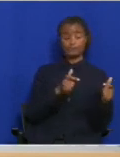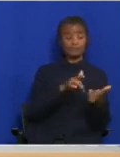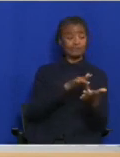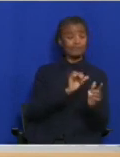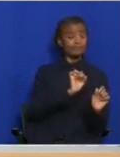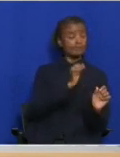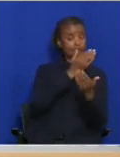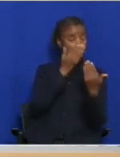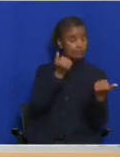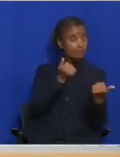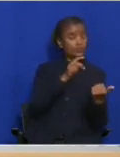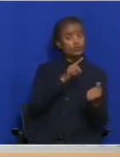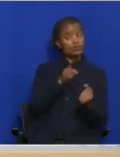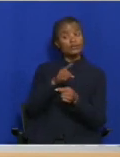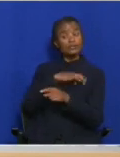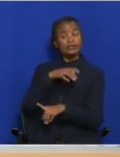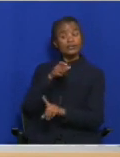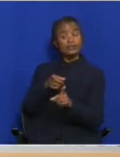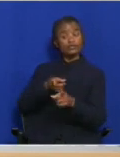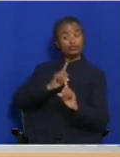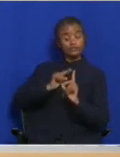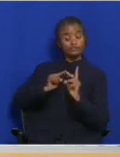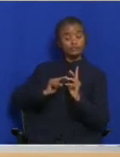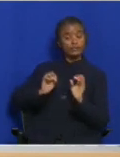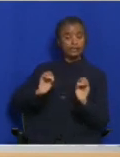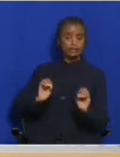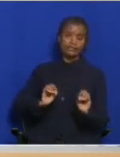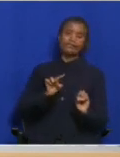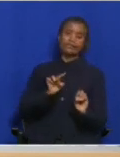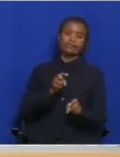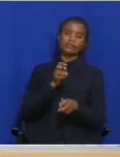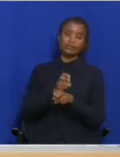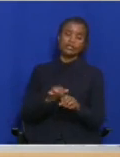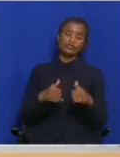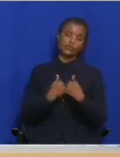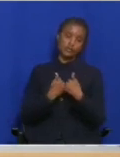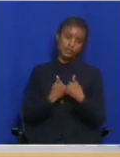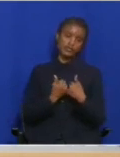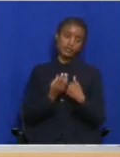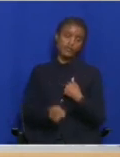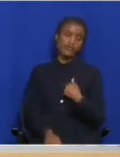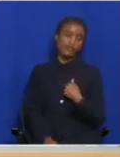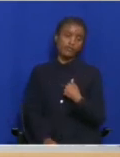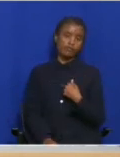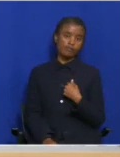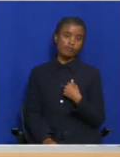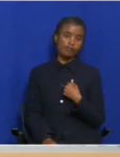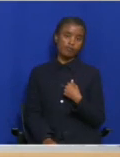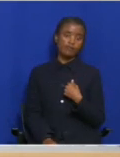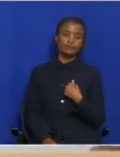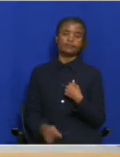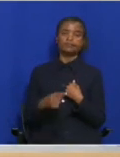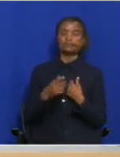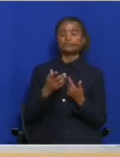So that's the rock in the hard place, the rock on my right and the hard place on my left, perhaps, that